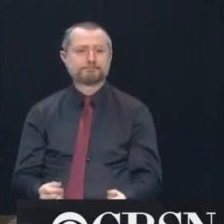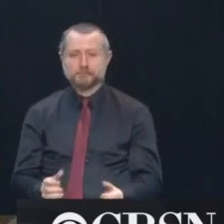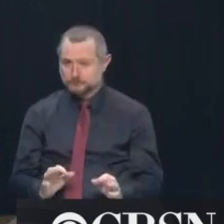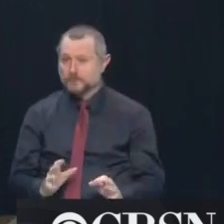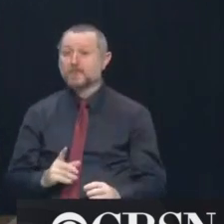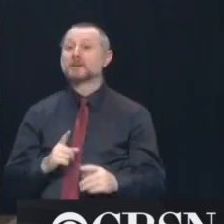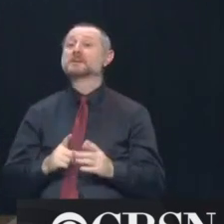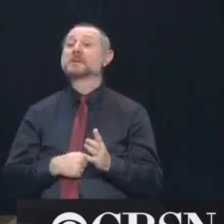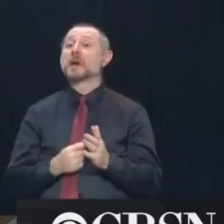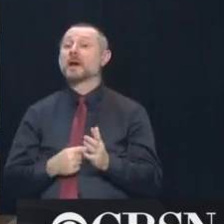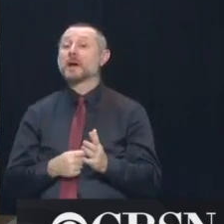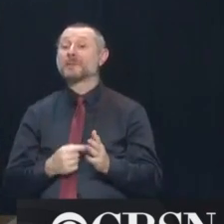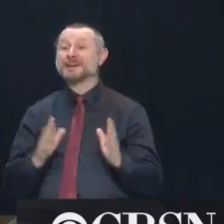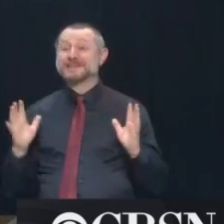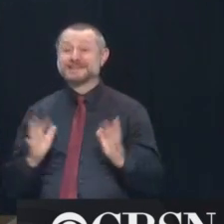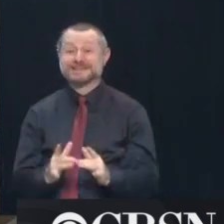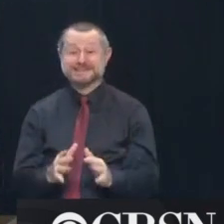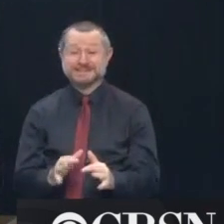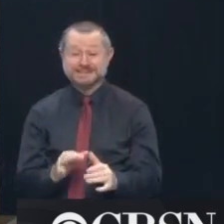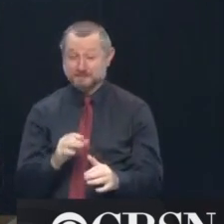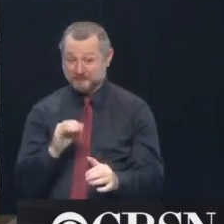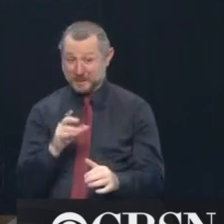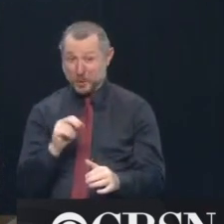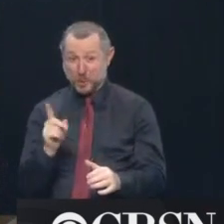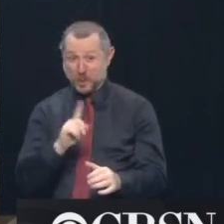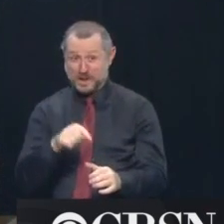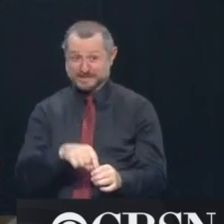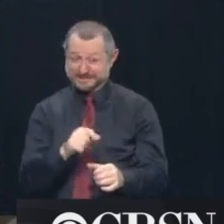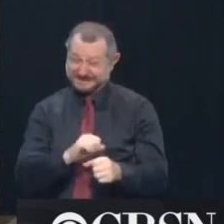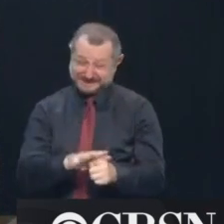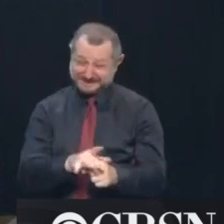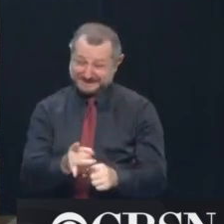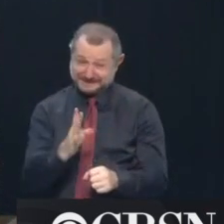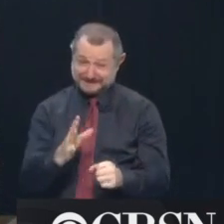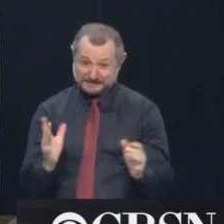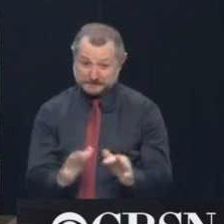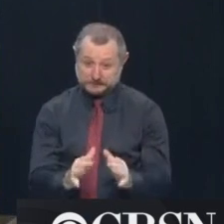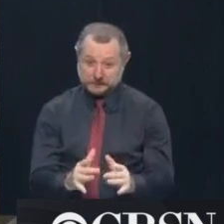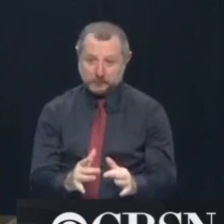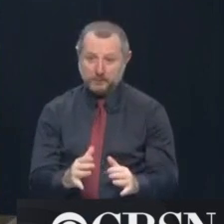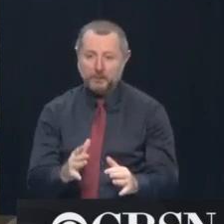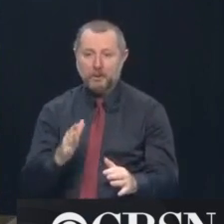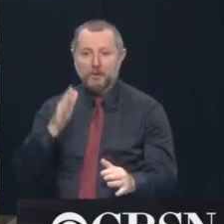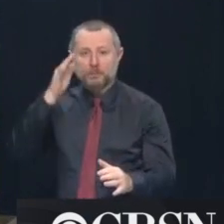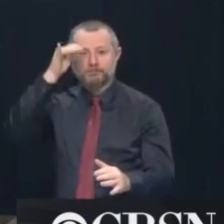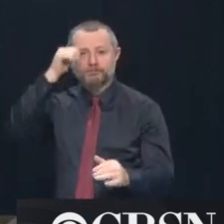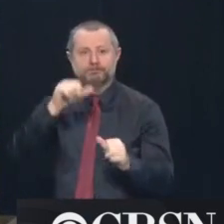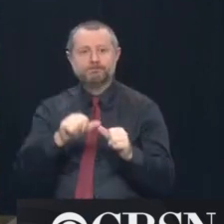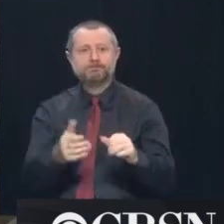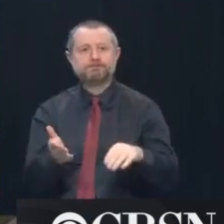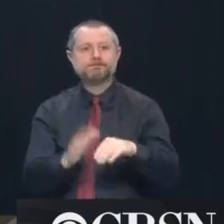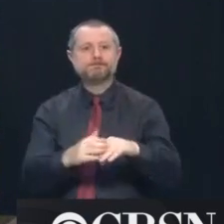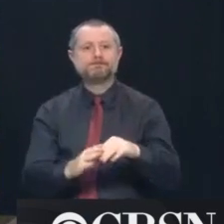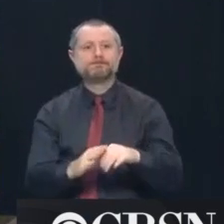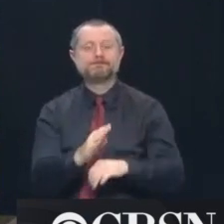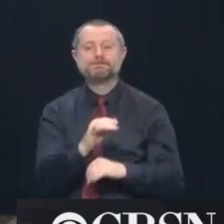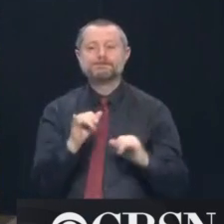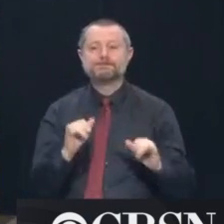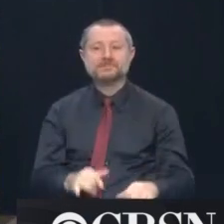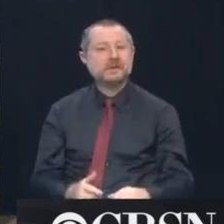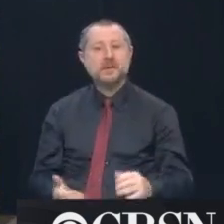to grow, and the microcluster grows, right? Or if it grows geographically, or